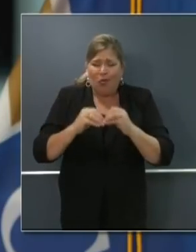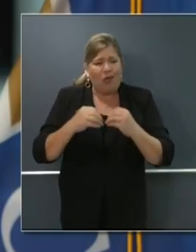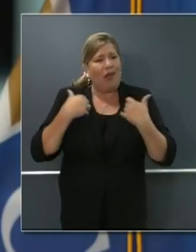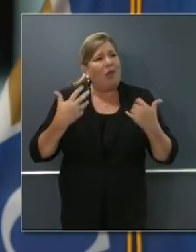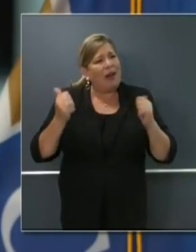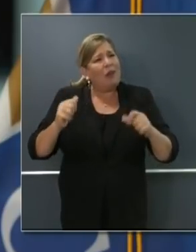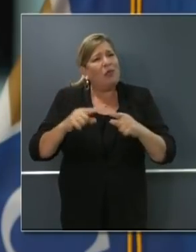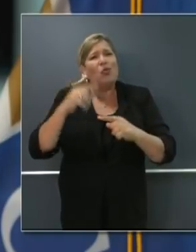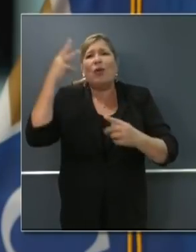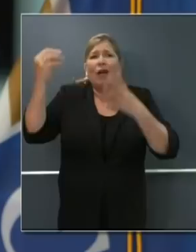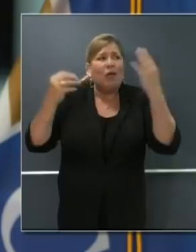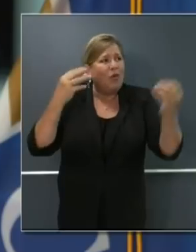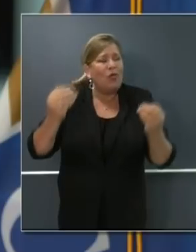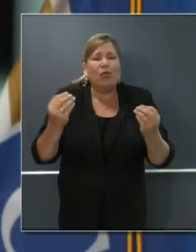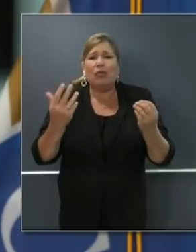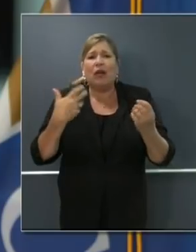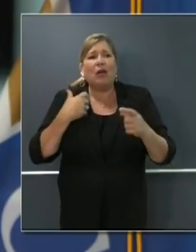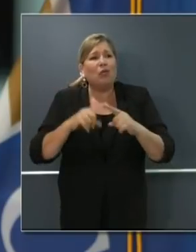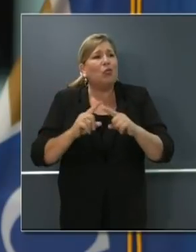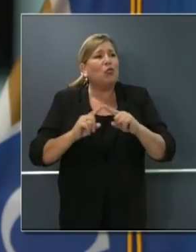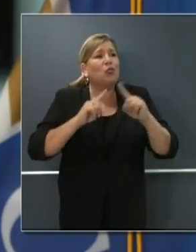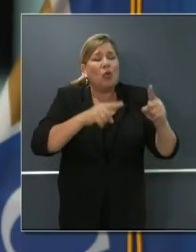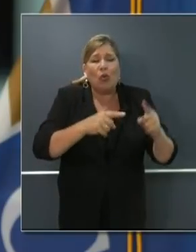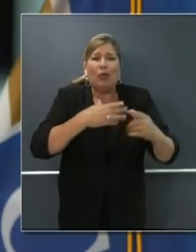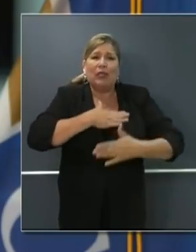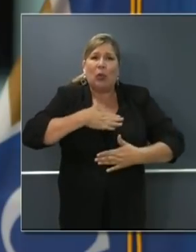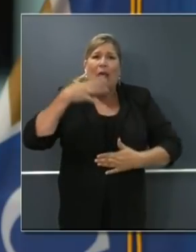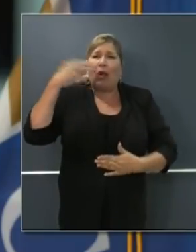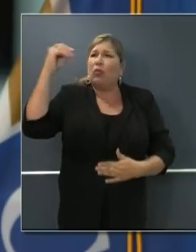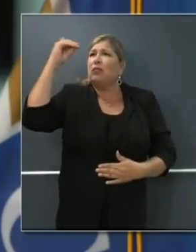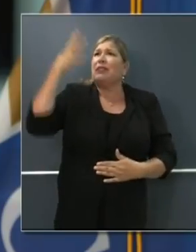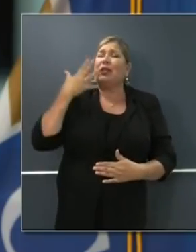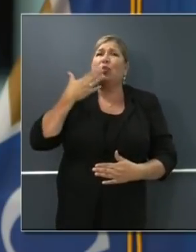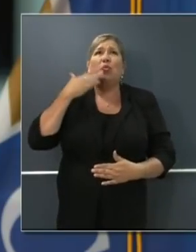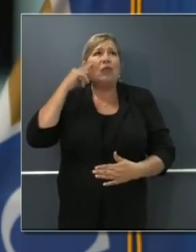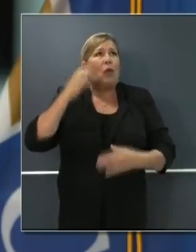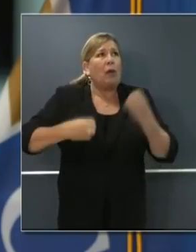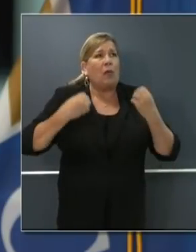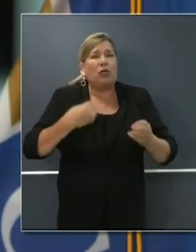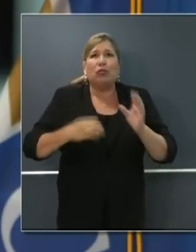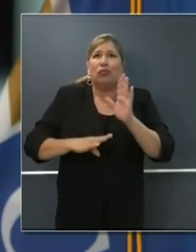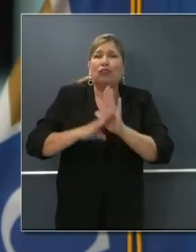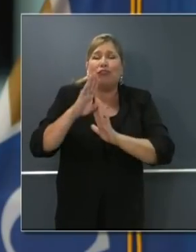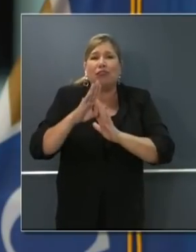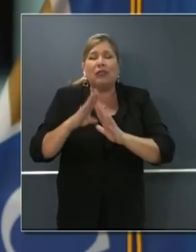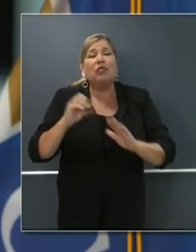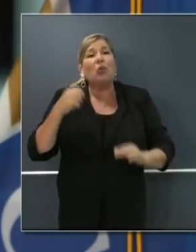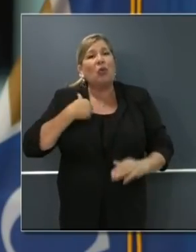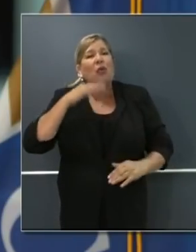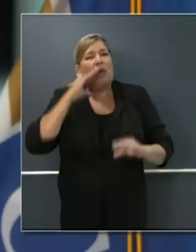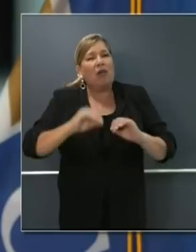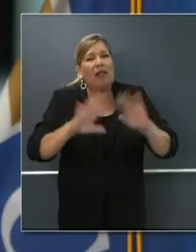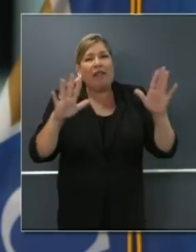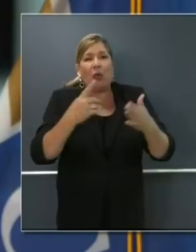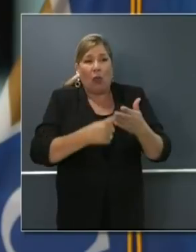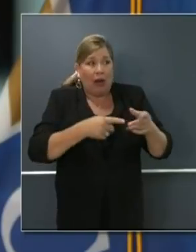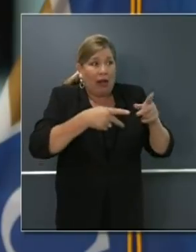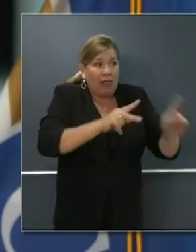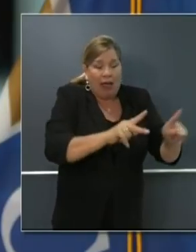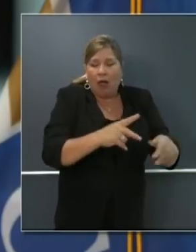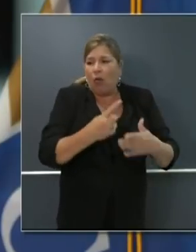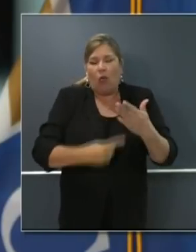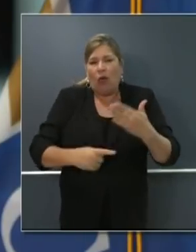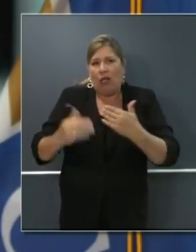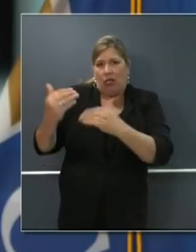access and ultimately more points of clarification on what's allowed and what's not allowed. About